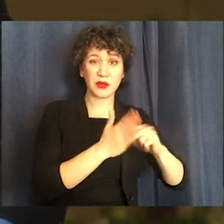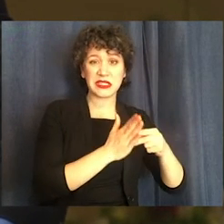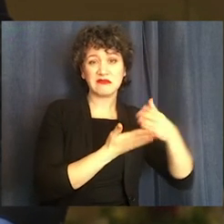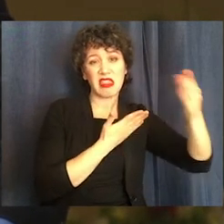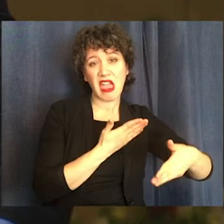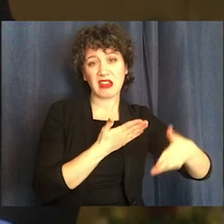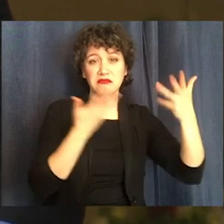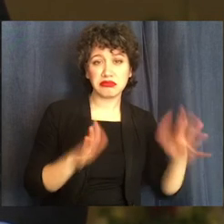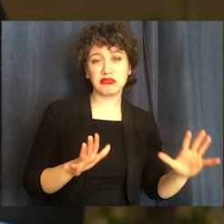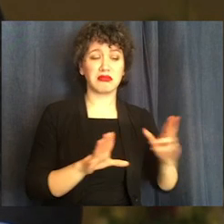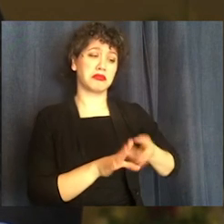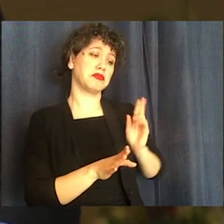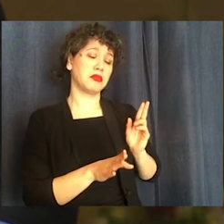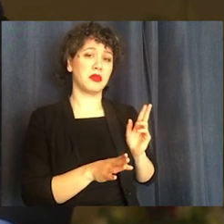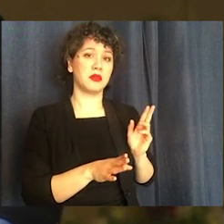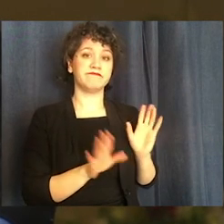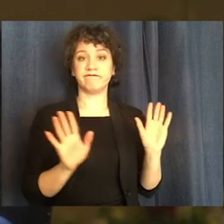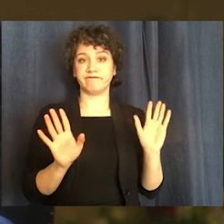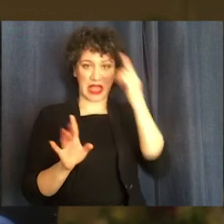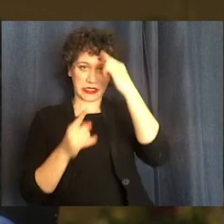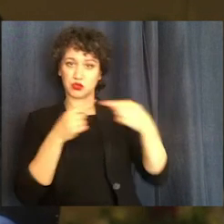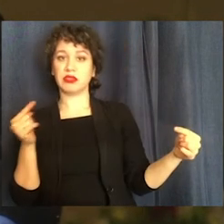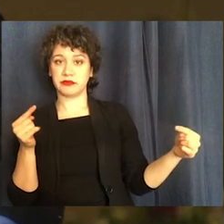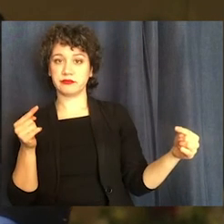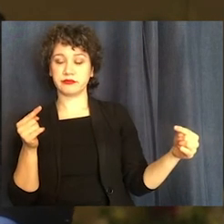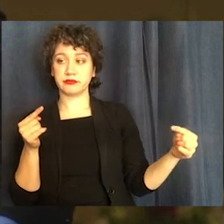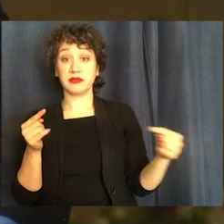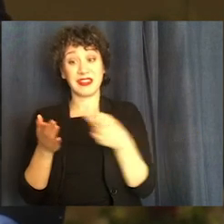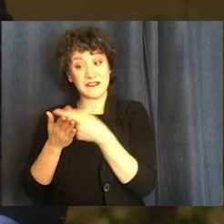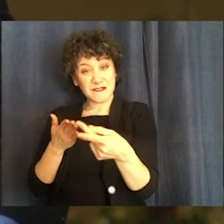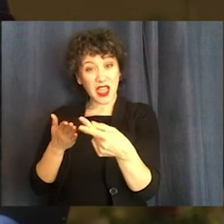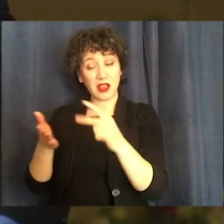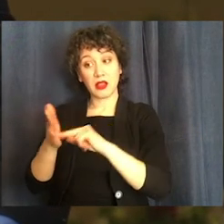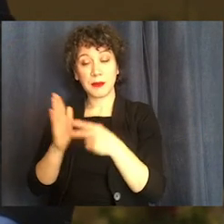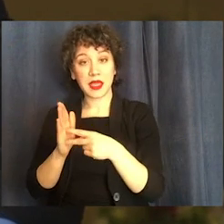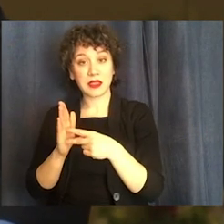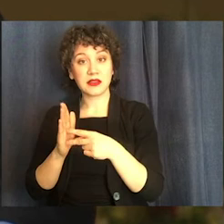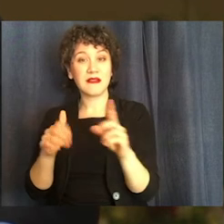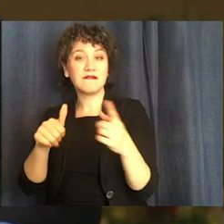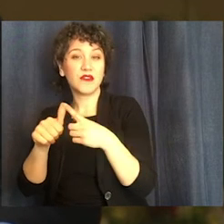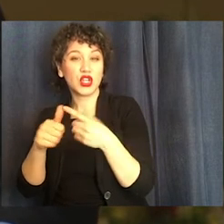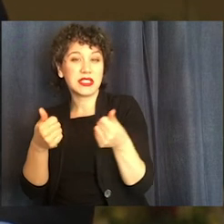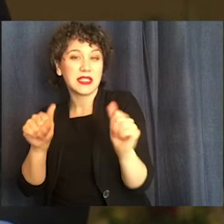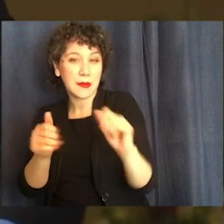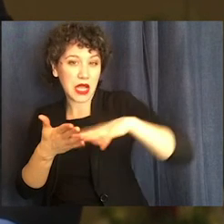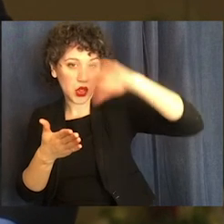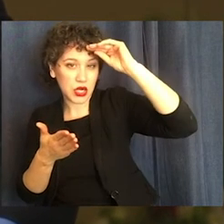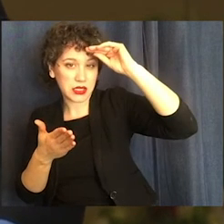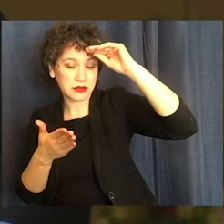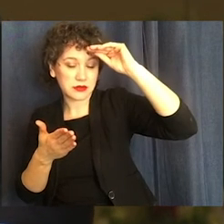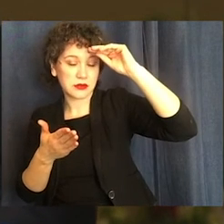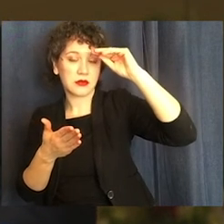learning. I encourage you to open your mind to the lessons life has to teach you, and instead of seeing changes to your